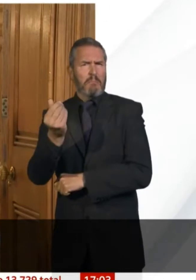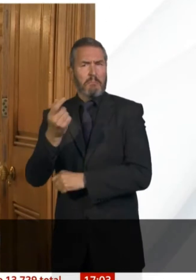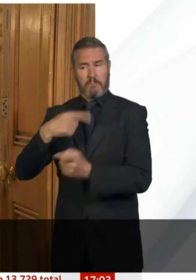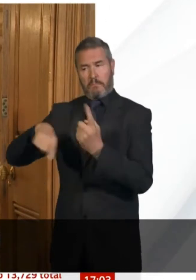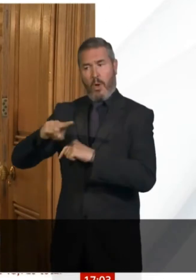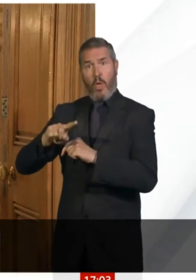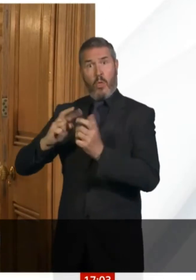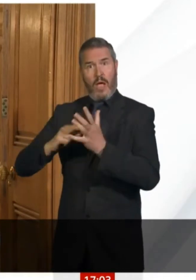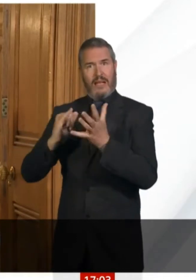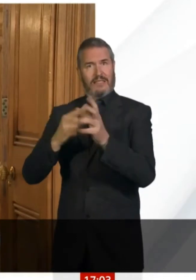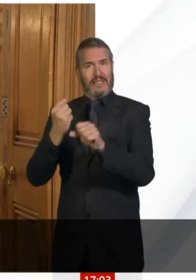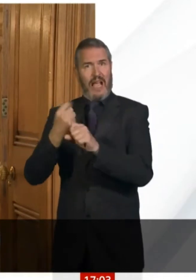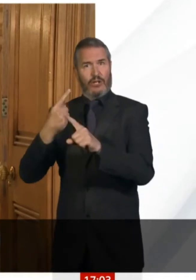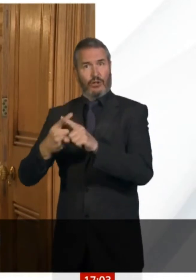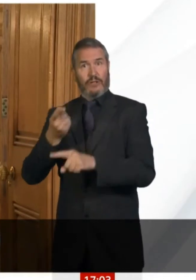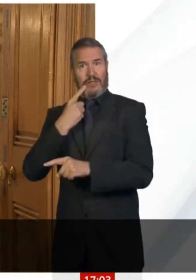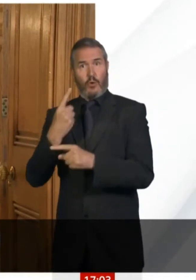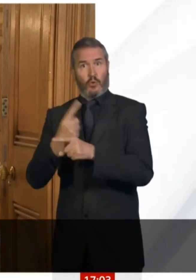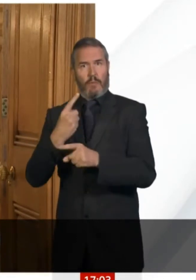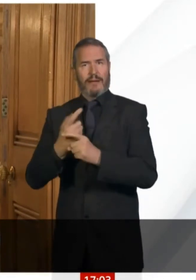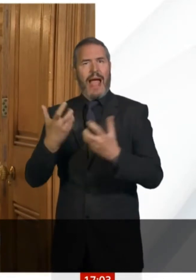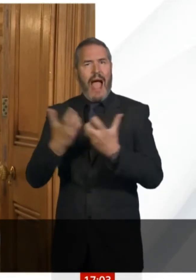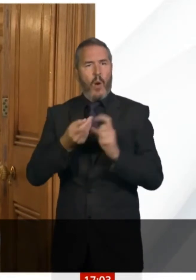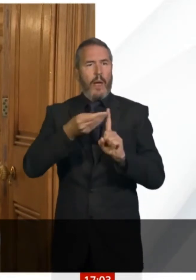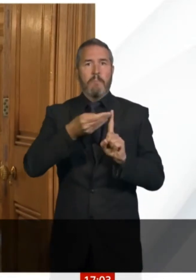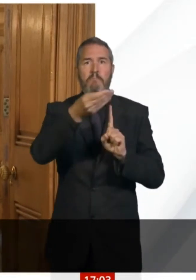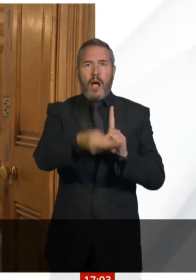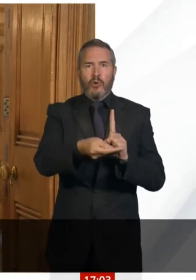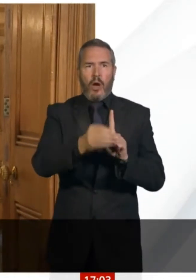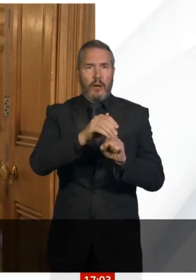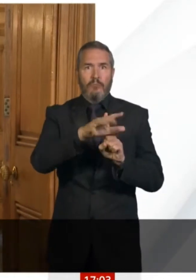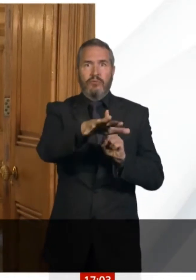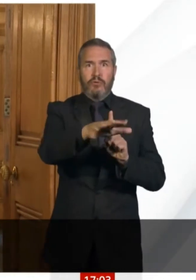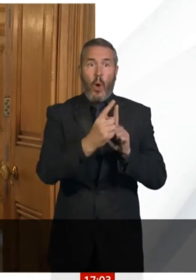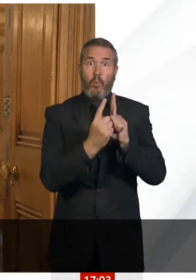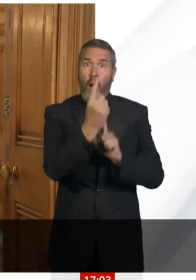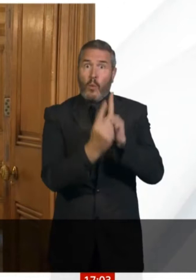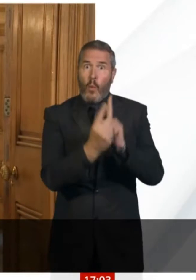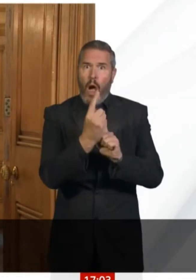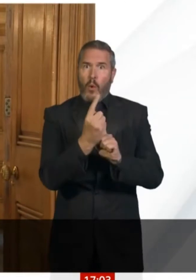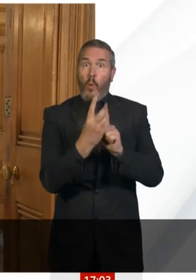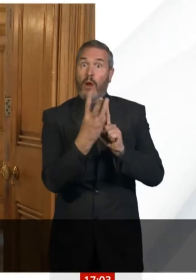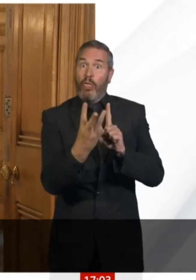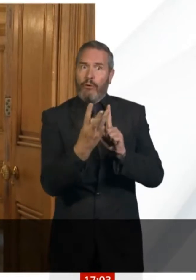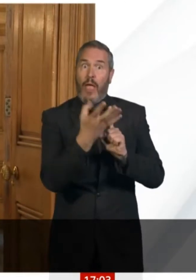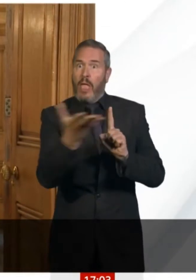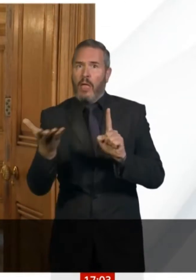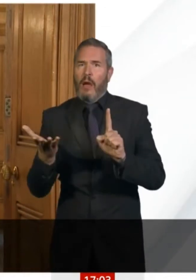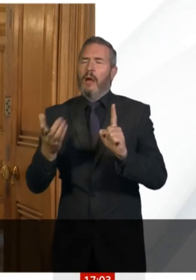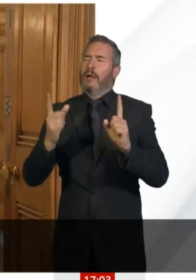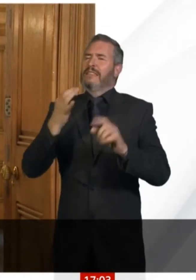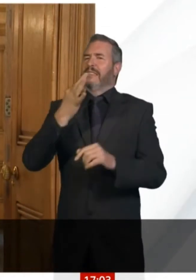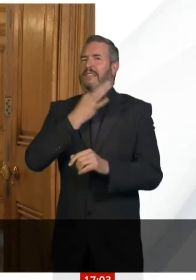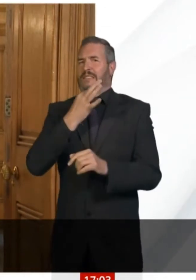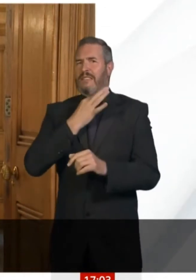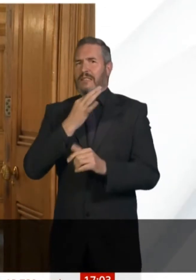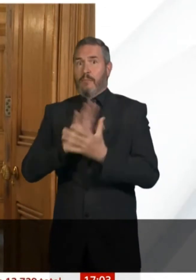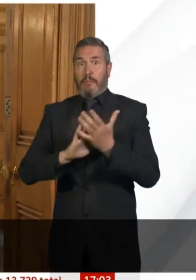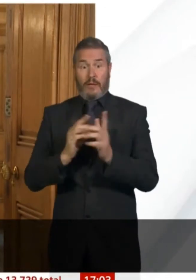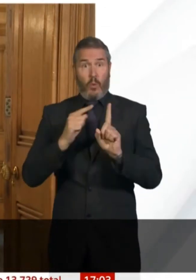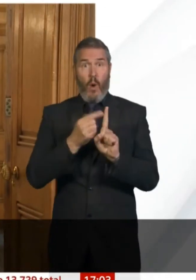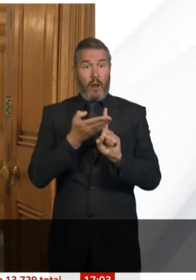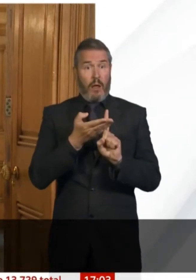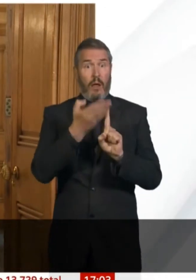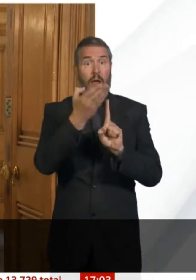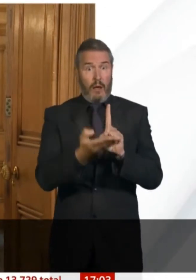infection, or the so-called R value, is almost certainly below 1 in the community, And that means that on average, each person that's infected